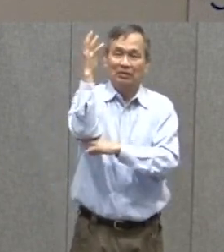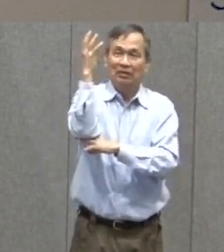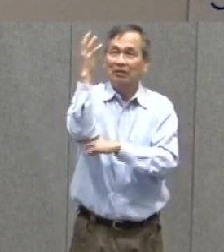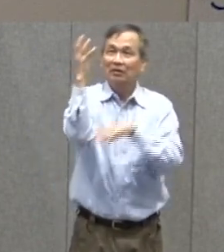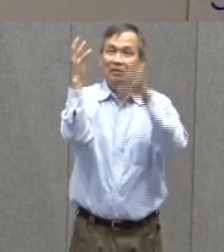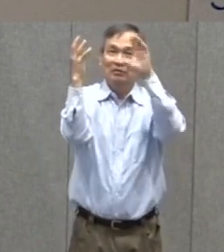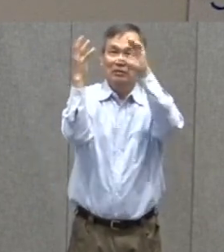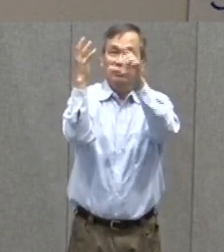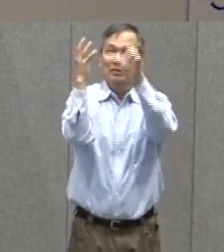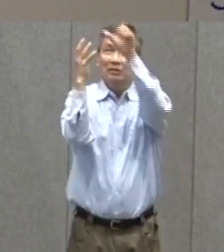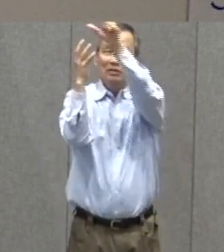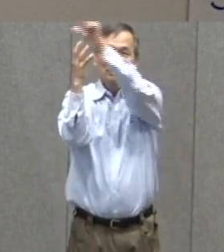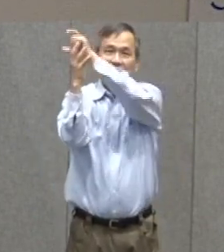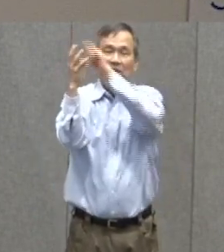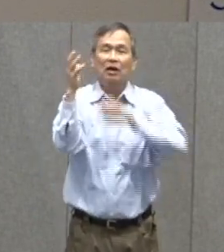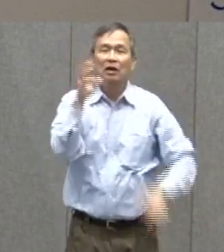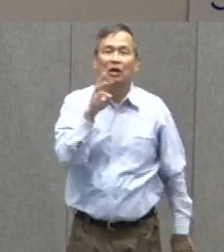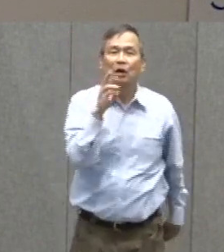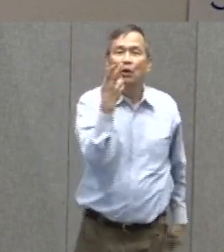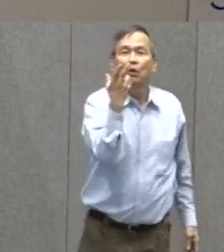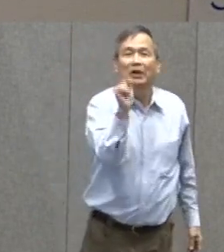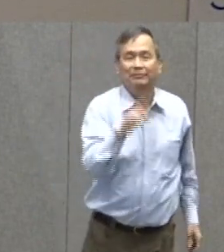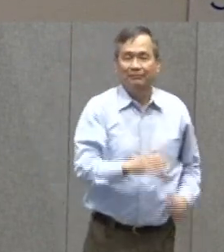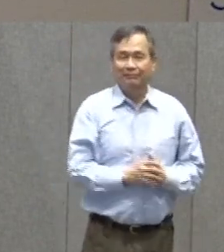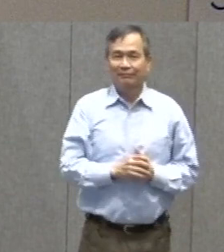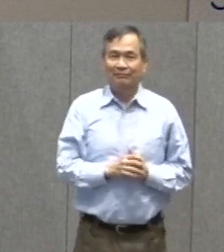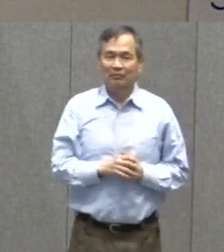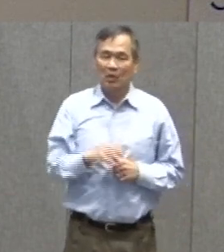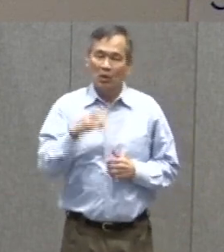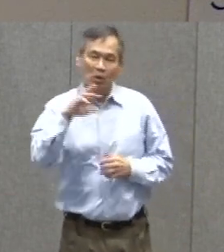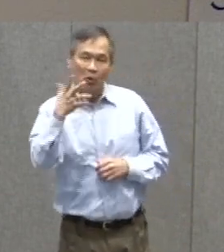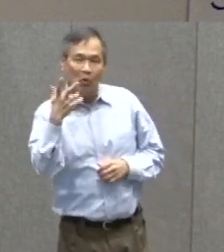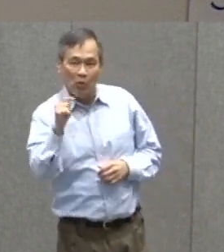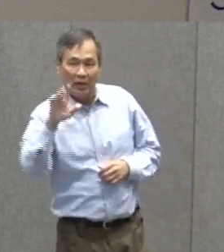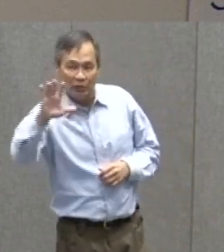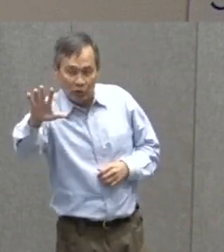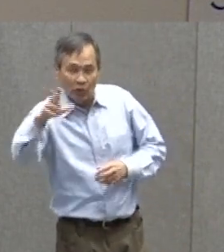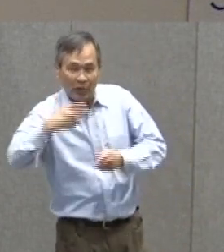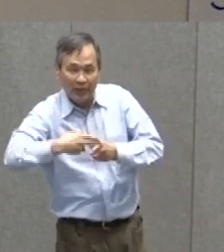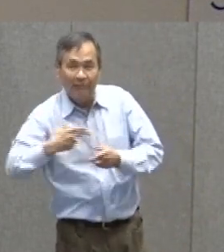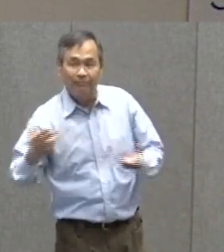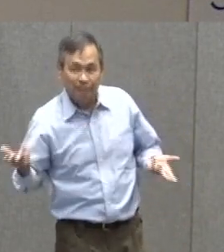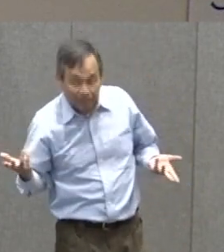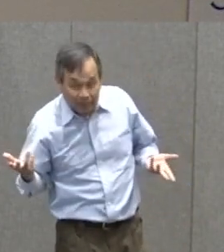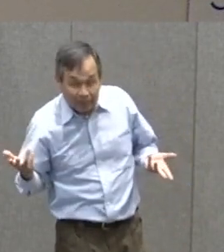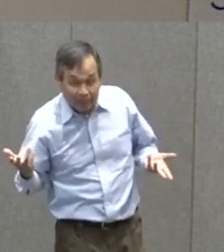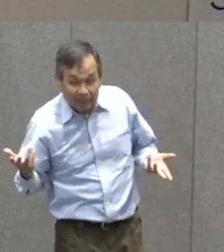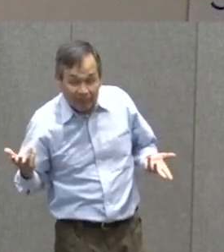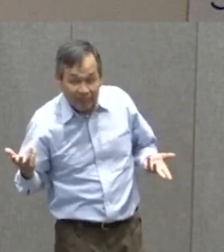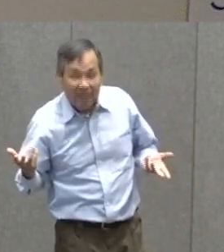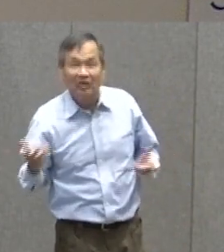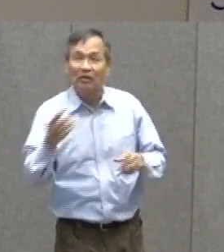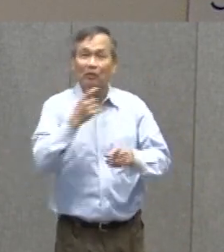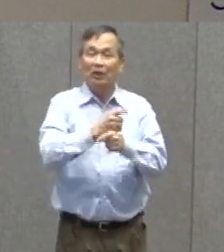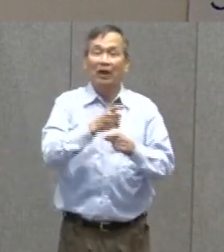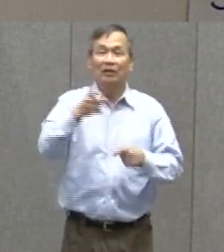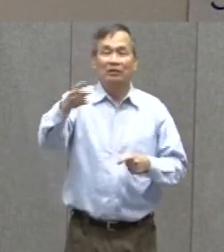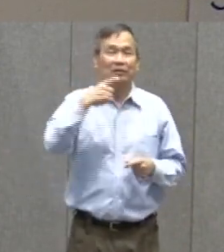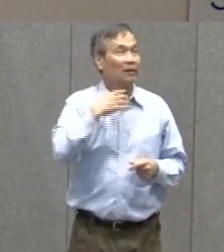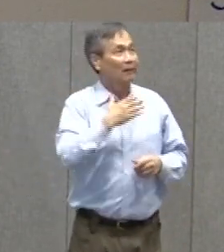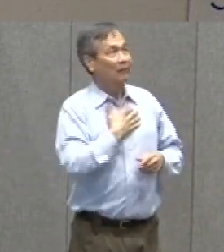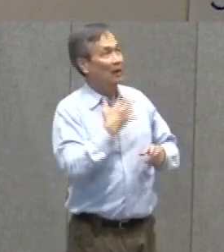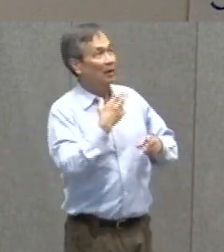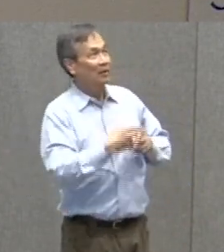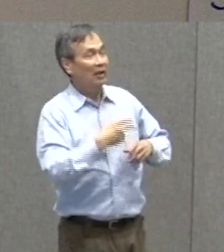somebody, what is your name? What type of response will they give you? That's right. They'll say, my name